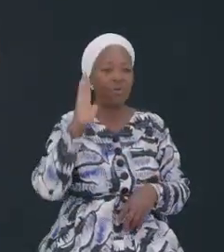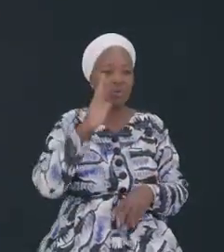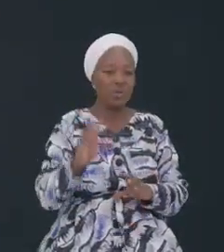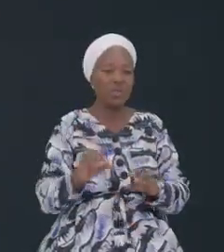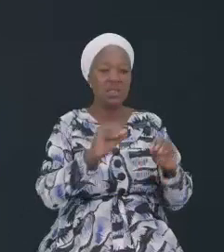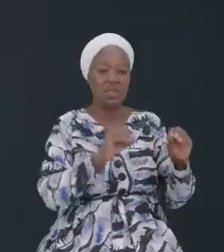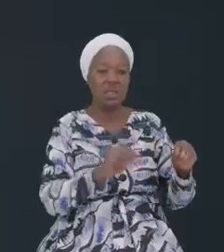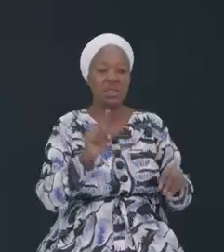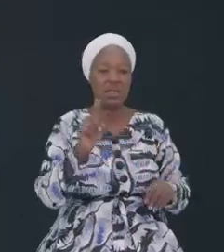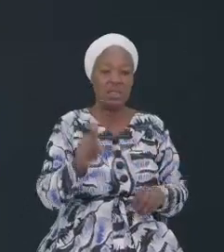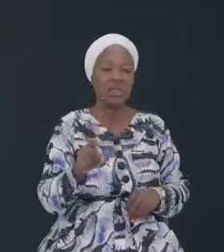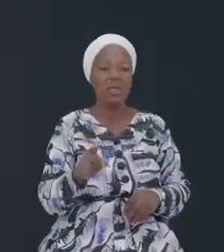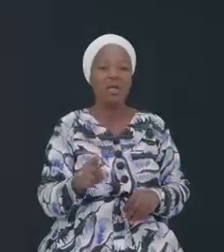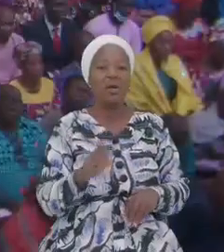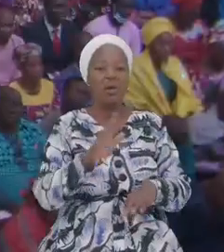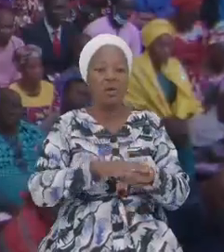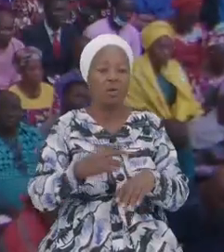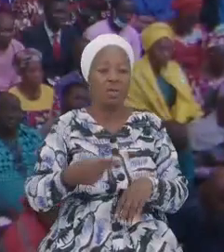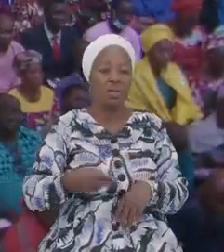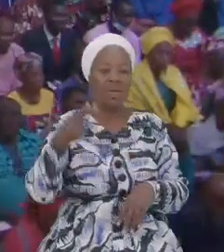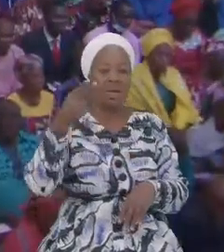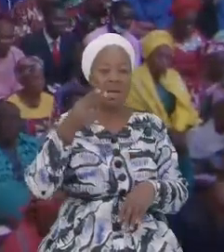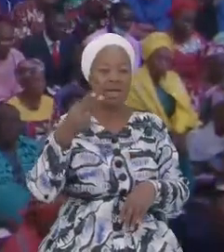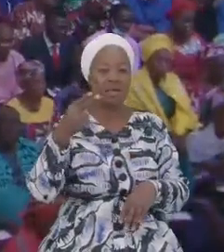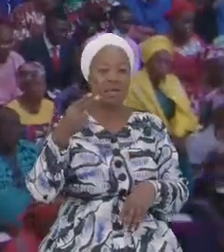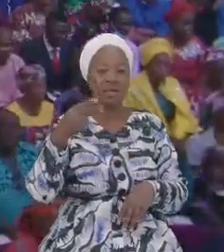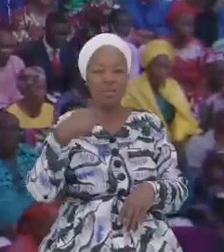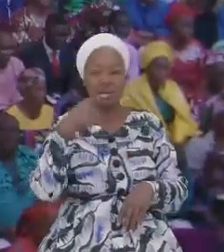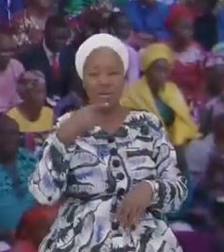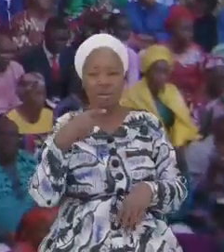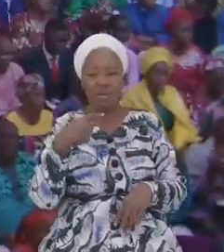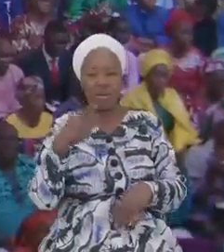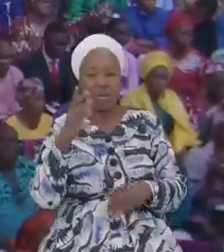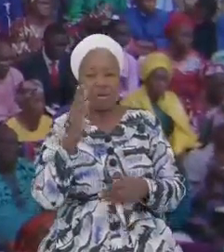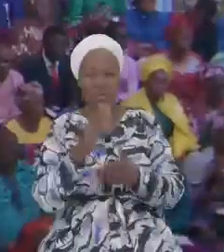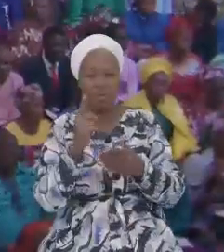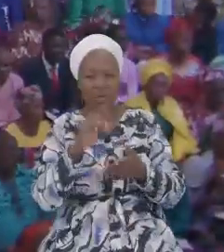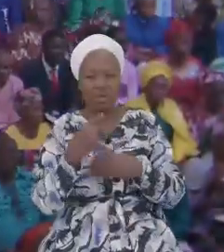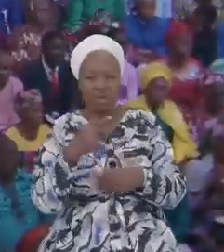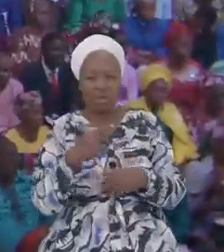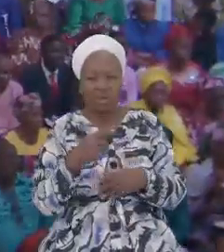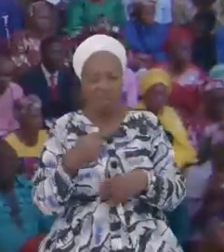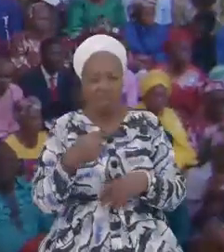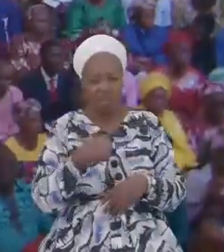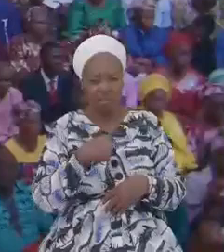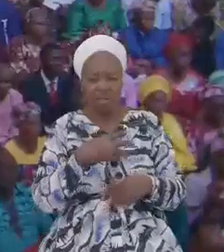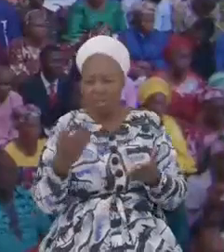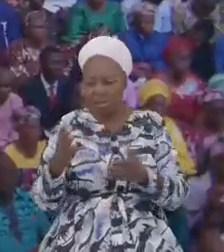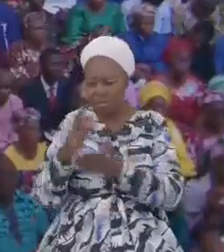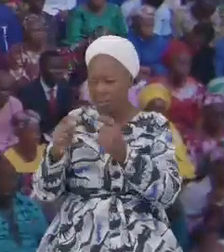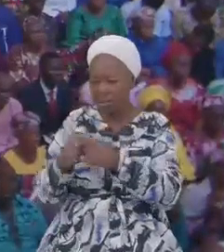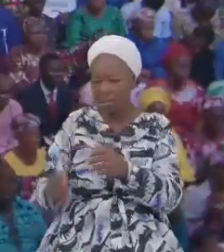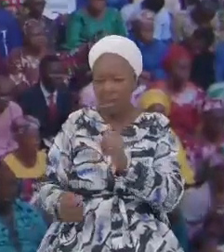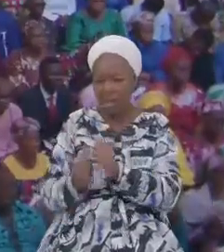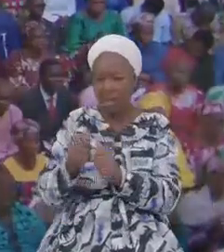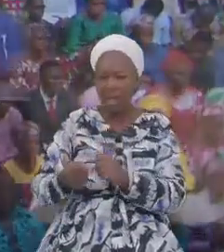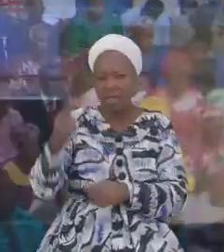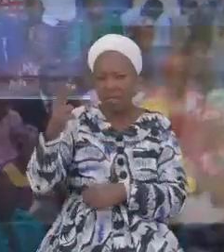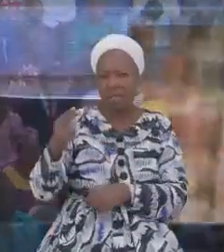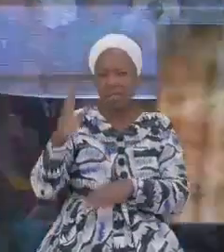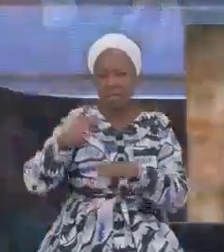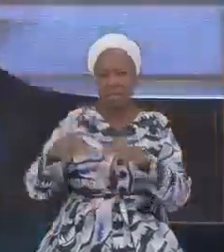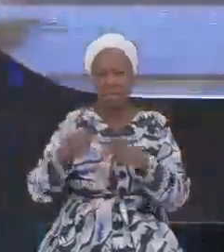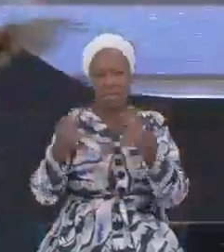will set thee on high. Somebody is saved has to be higher than somebody who is a sinner. Somebody who is